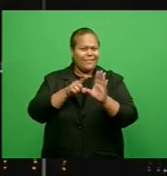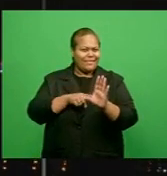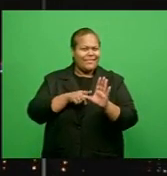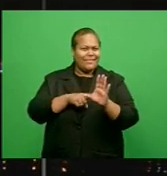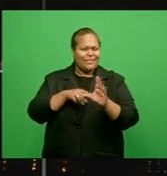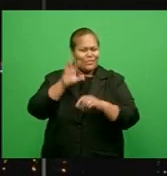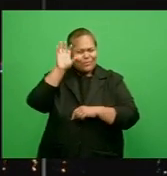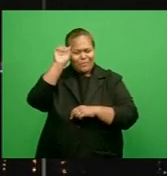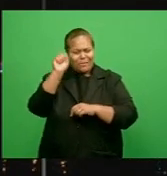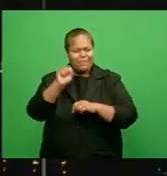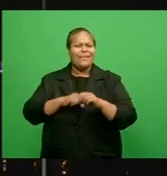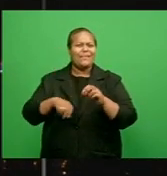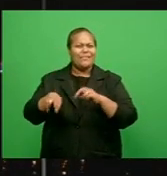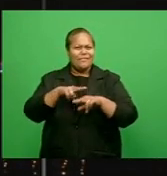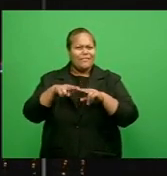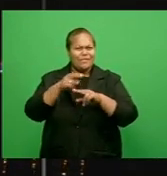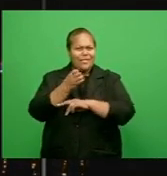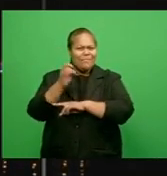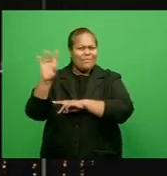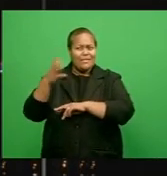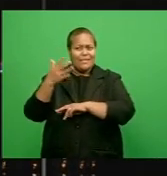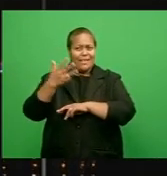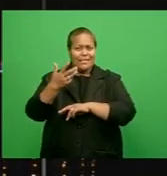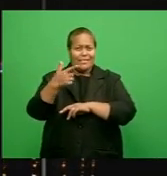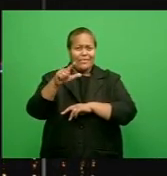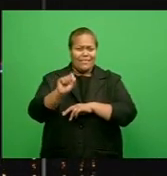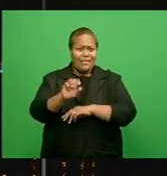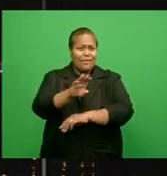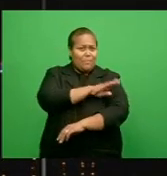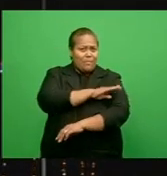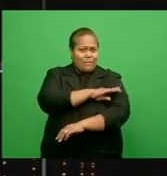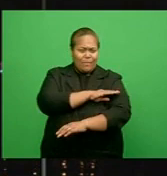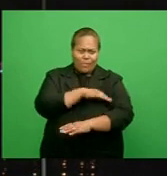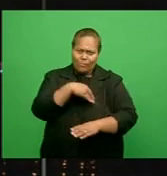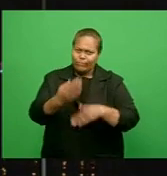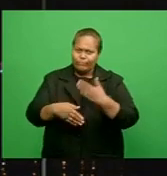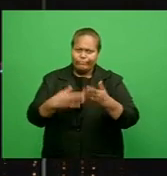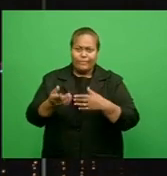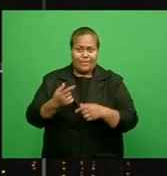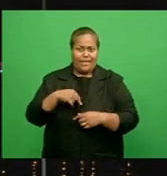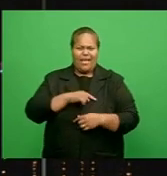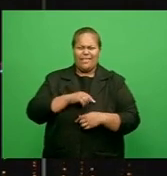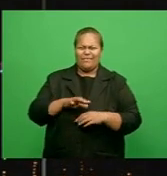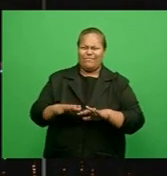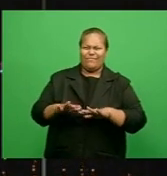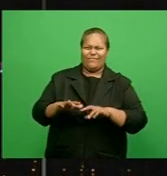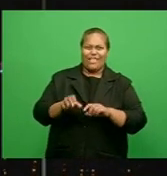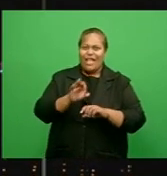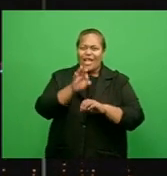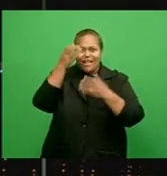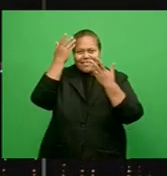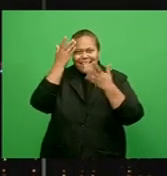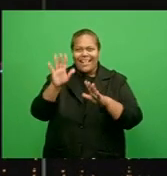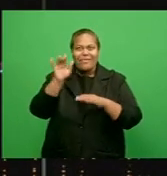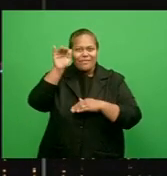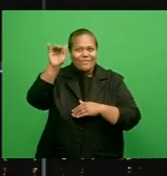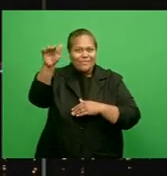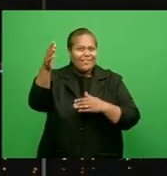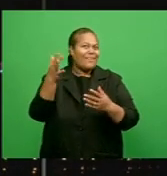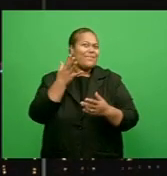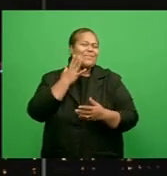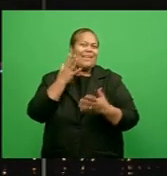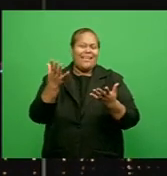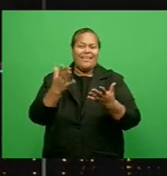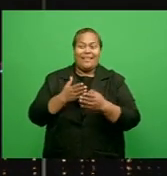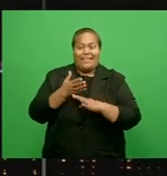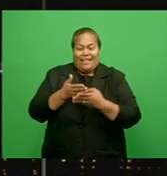in 1970, Prime Minister Vurenge Bainimarama says the fear of the unknown in a new independent state was overcome when Fiji raised